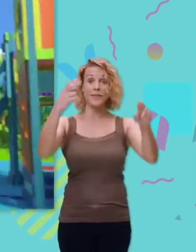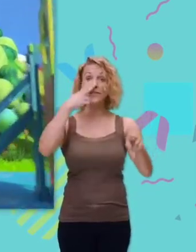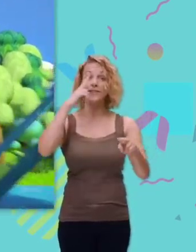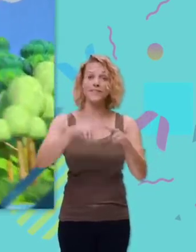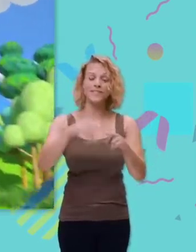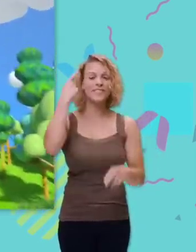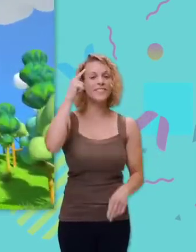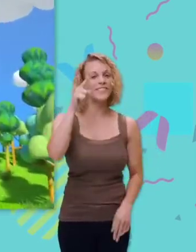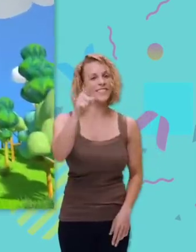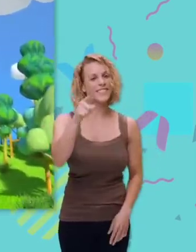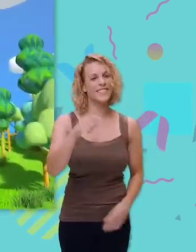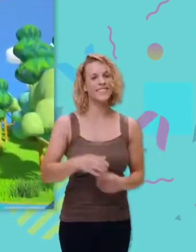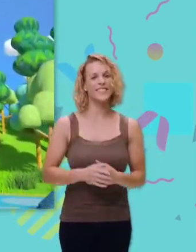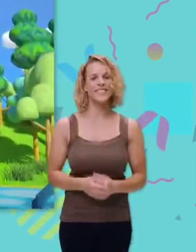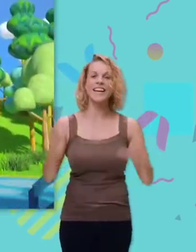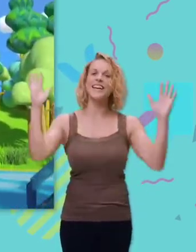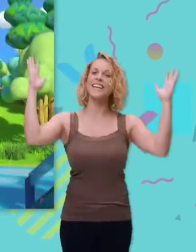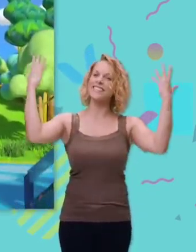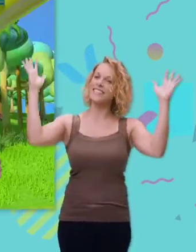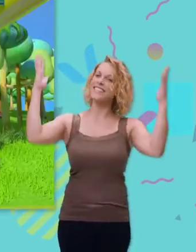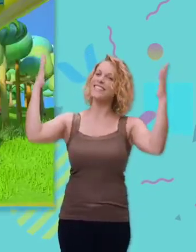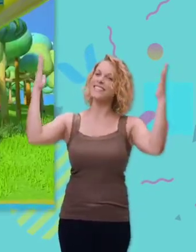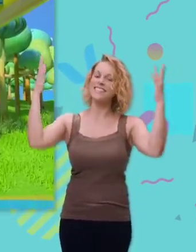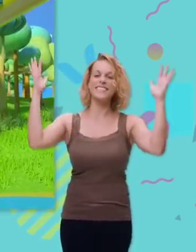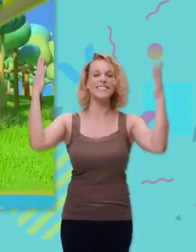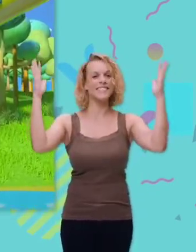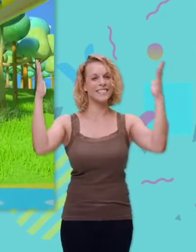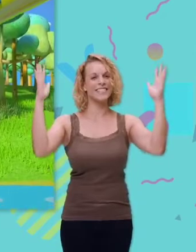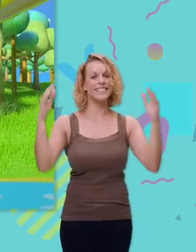Good, bars are fun for you.